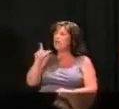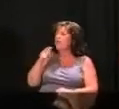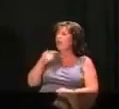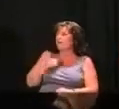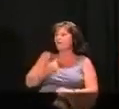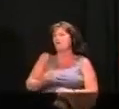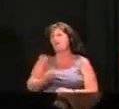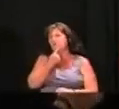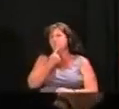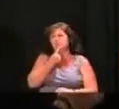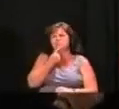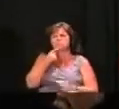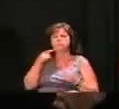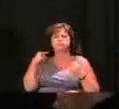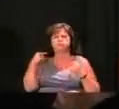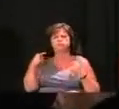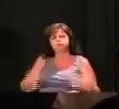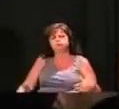do.